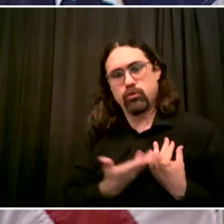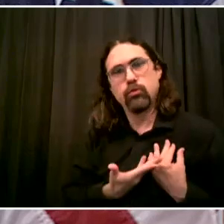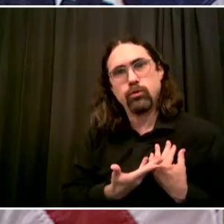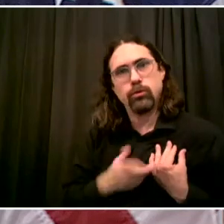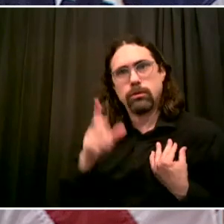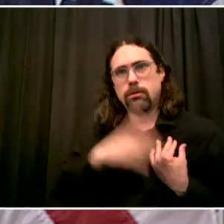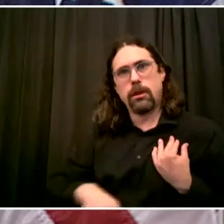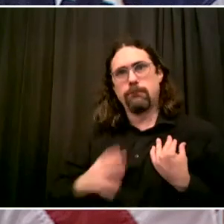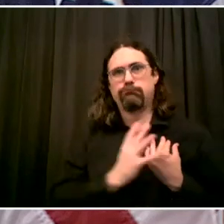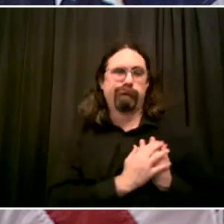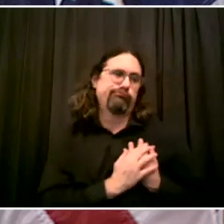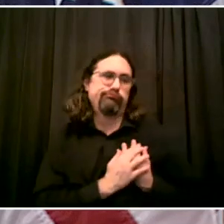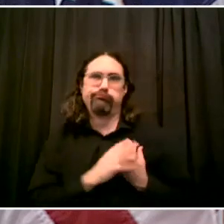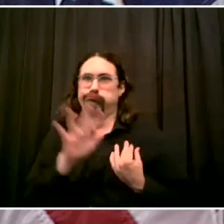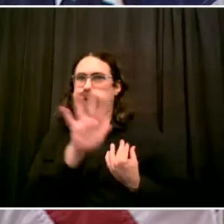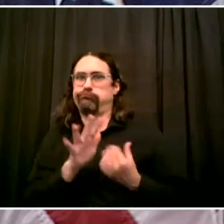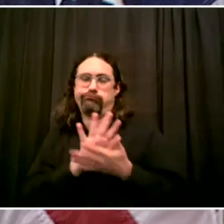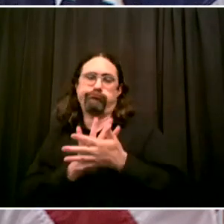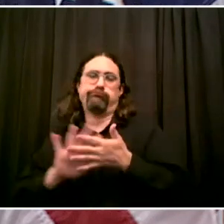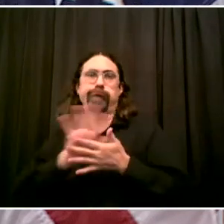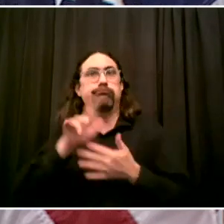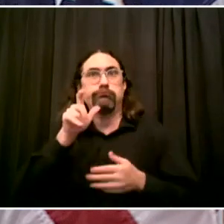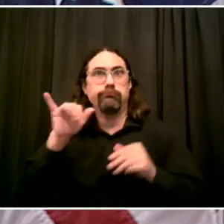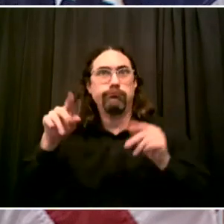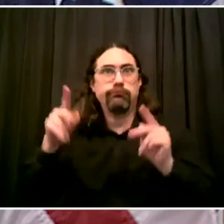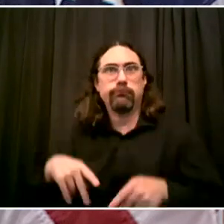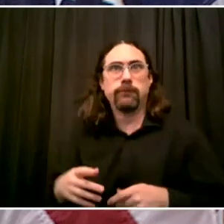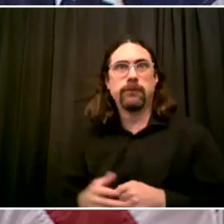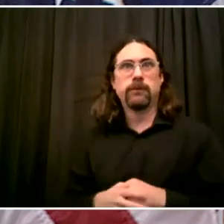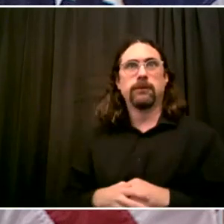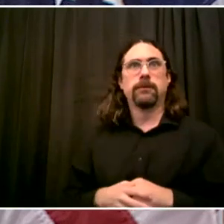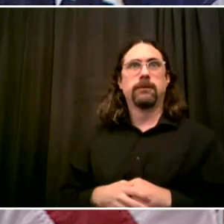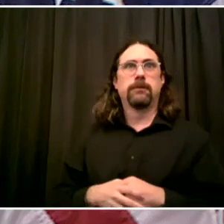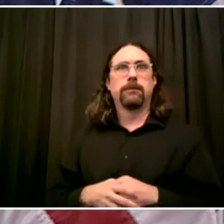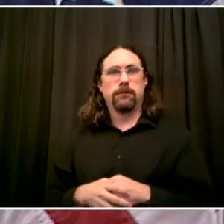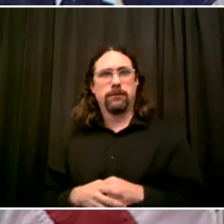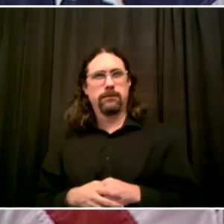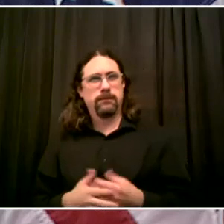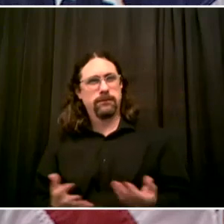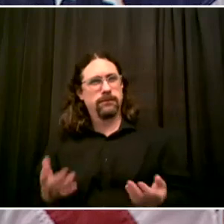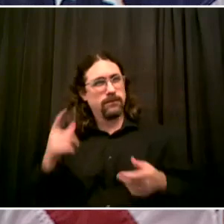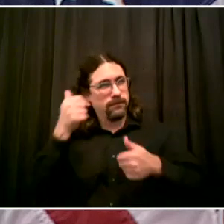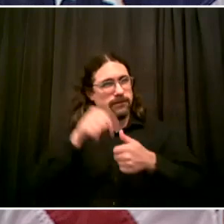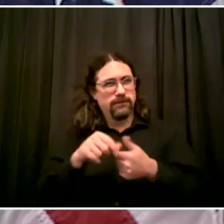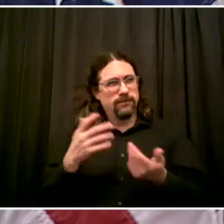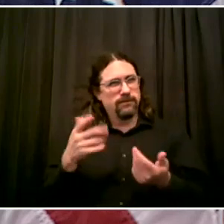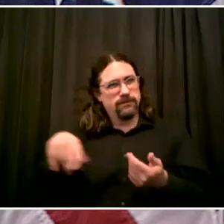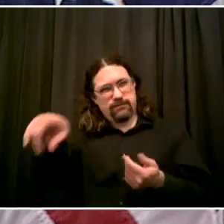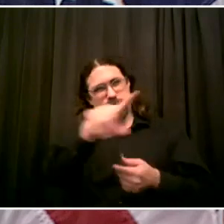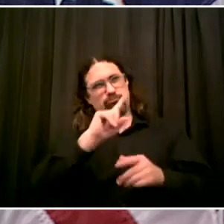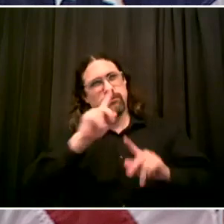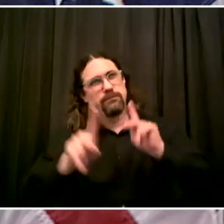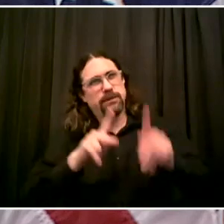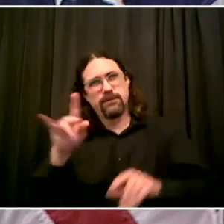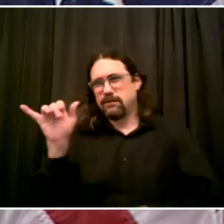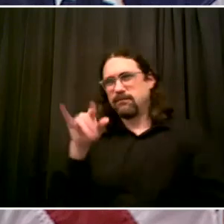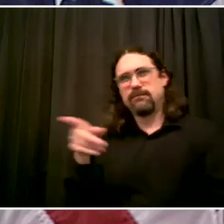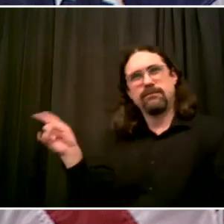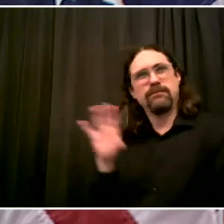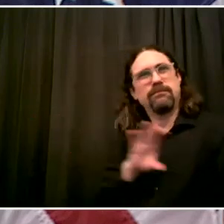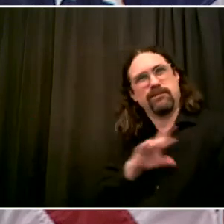with a family and a history, and you want to have people connect on a human level. But it's also about